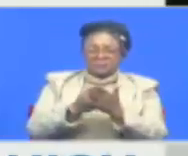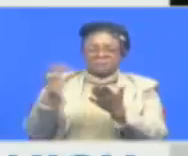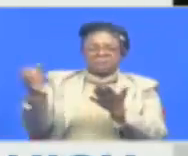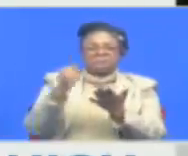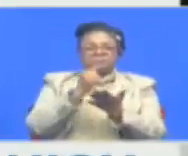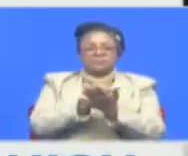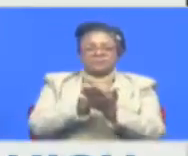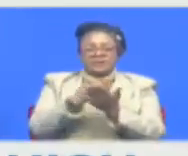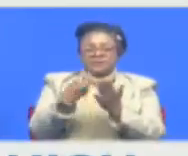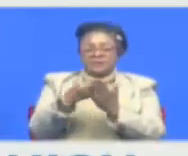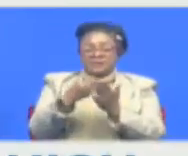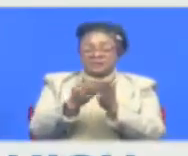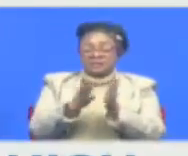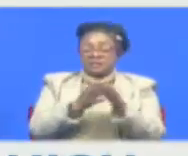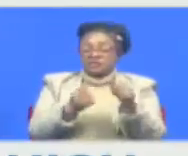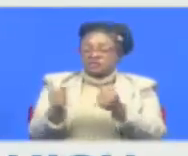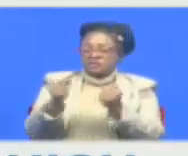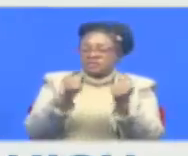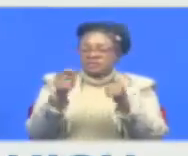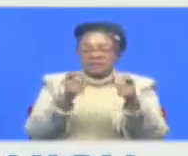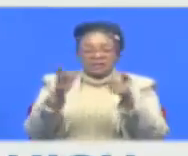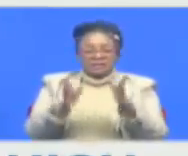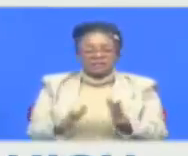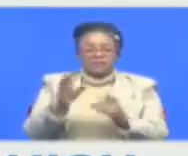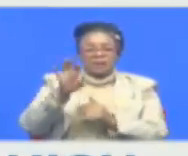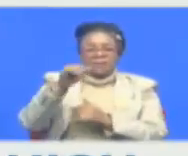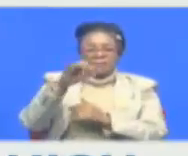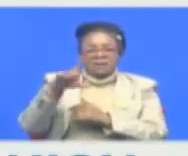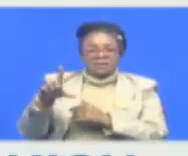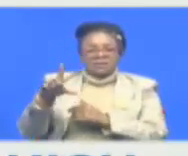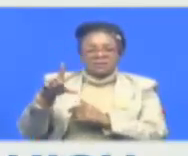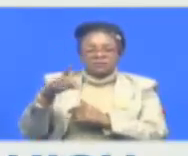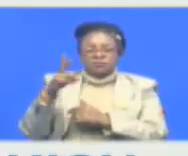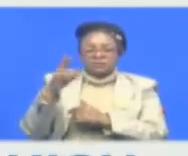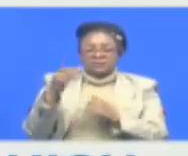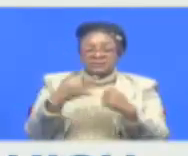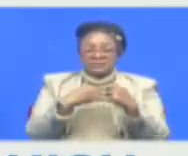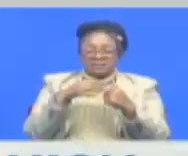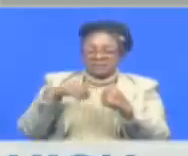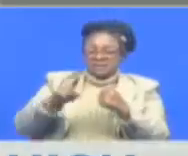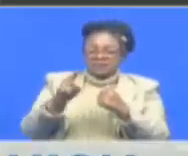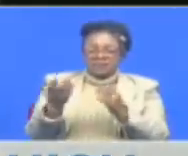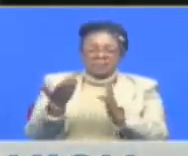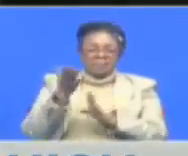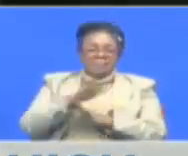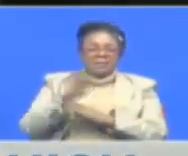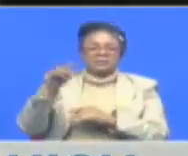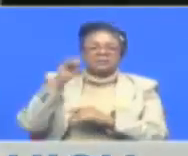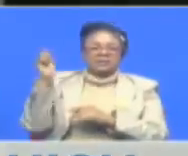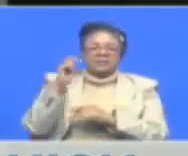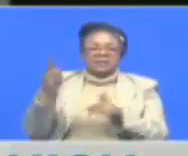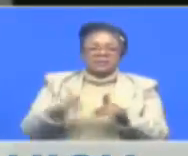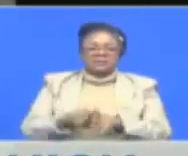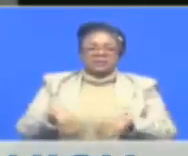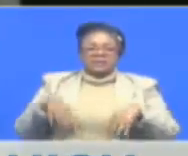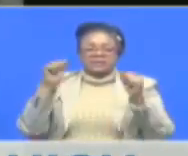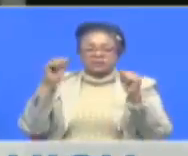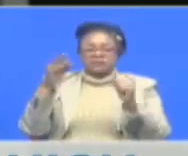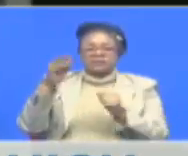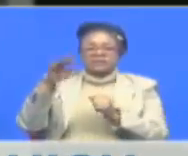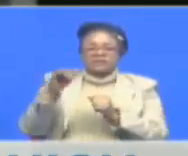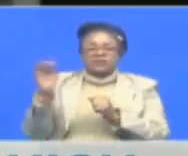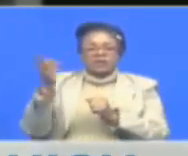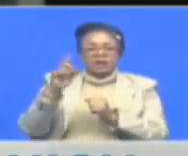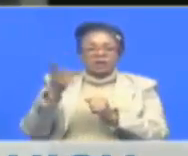the finance and strategy director for UBL. In 2018, he was back in Kenya as the head of sales for the